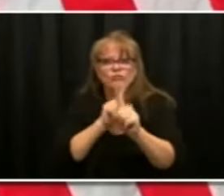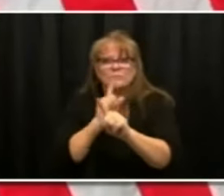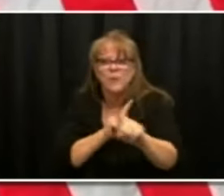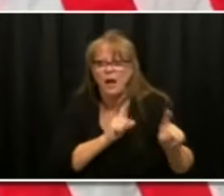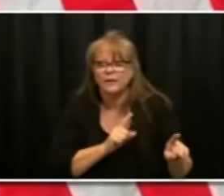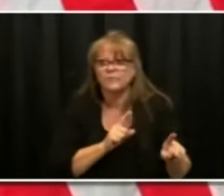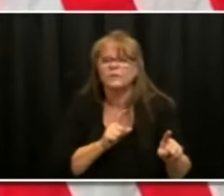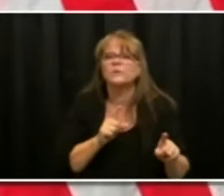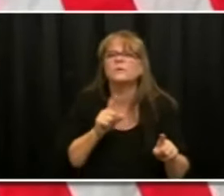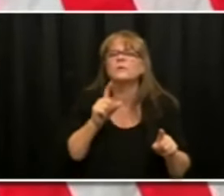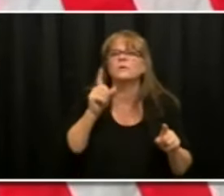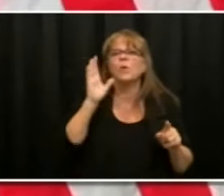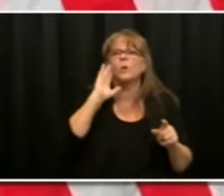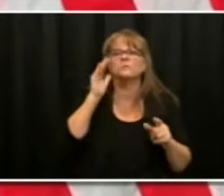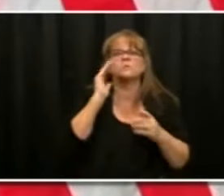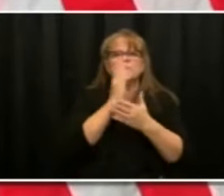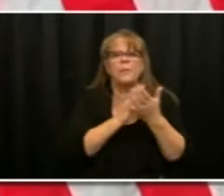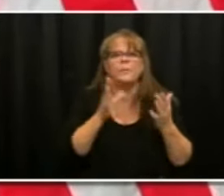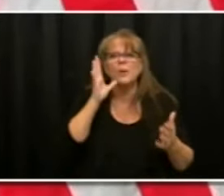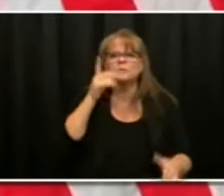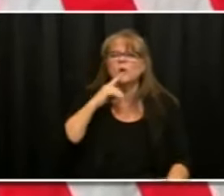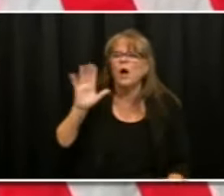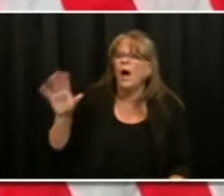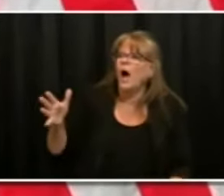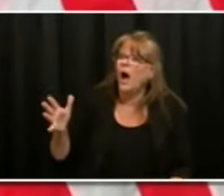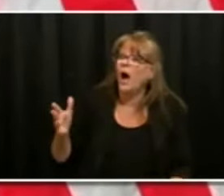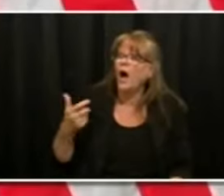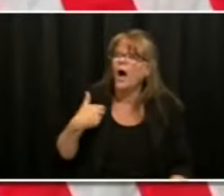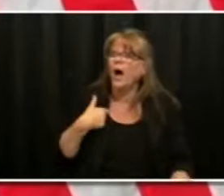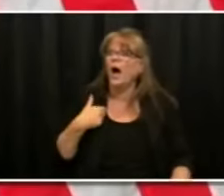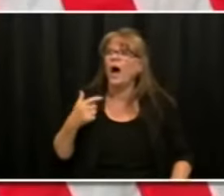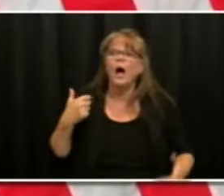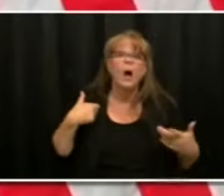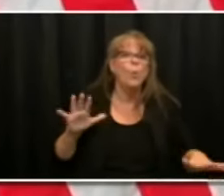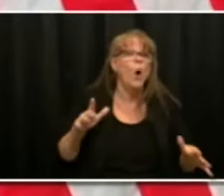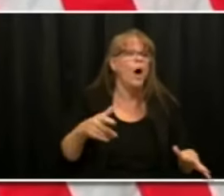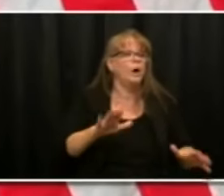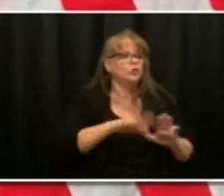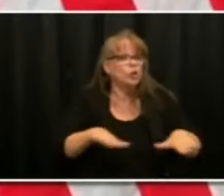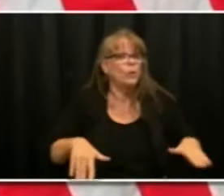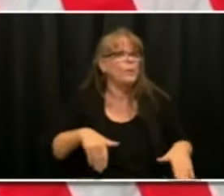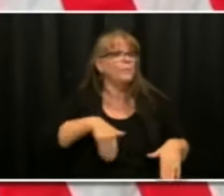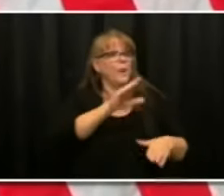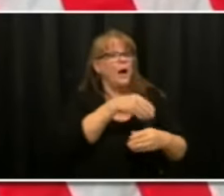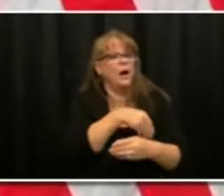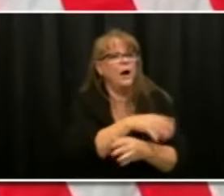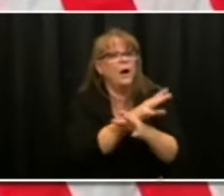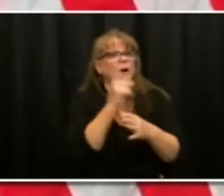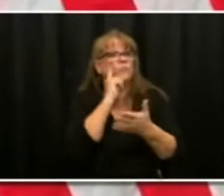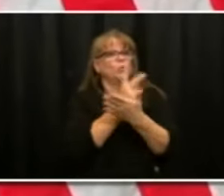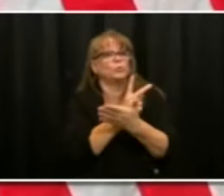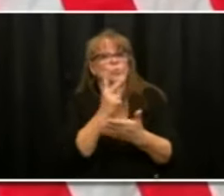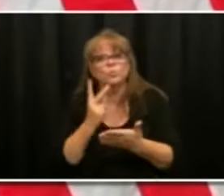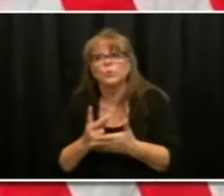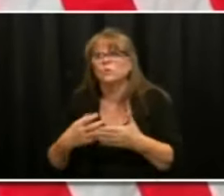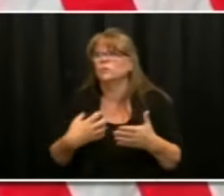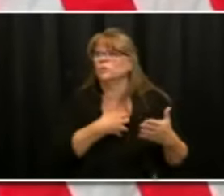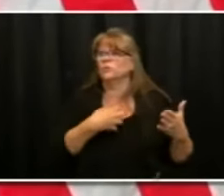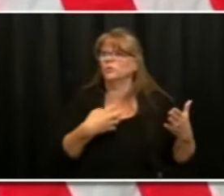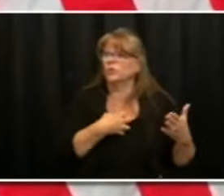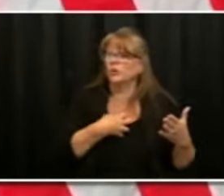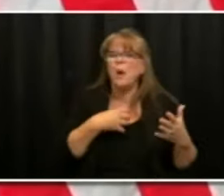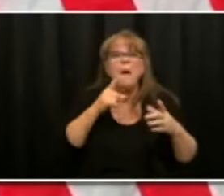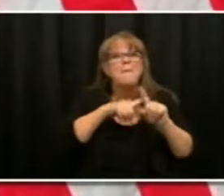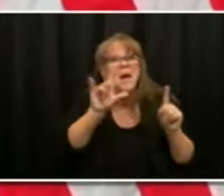to go online for 14 days and not have the in-classroom component, that has worked. And where we see